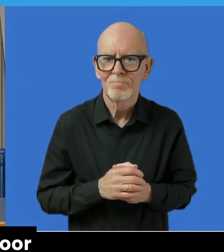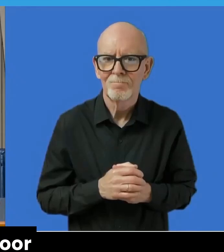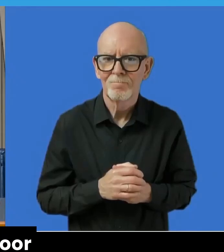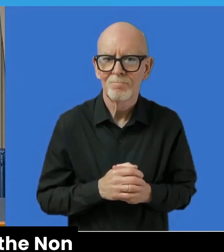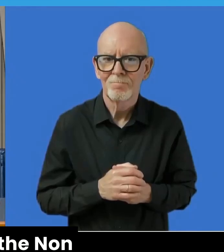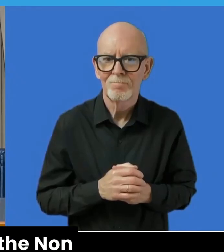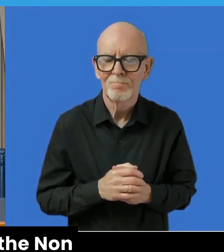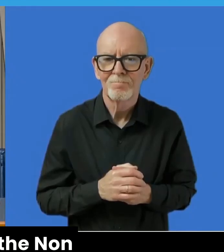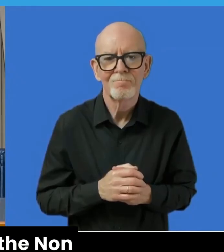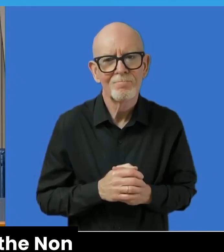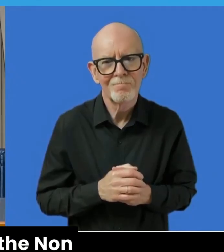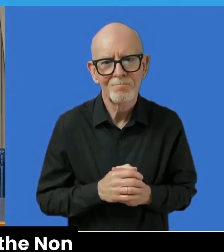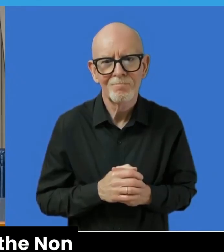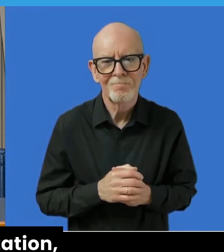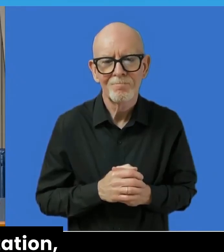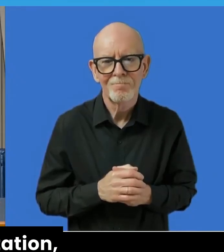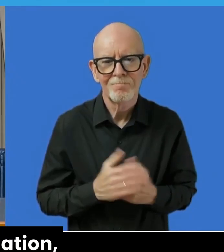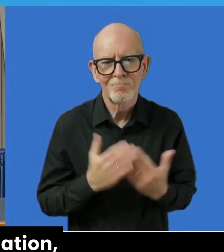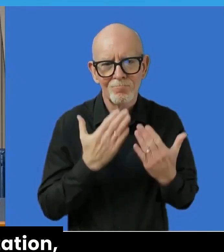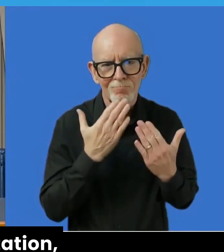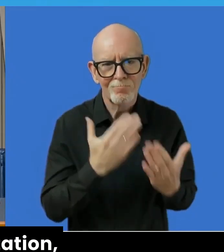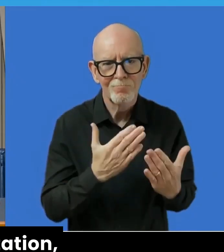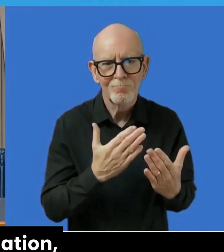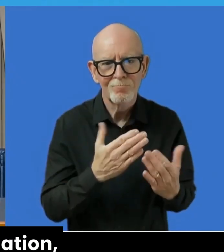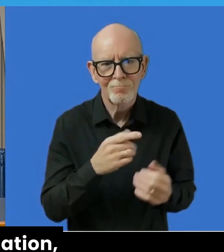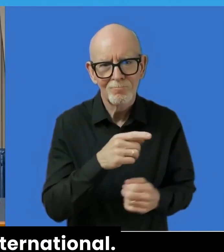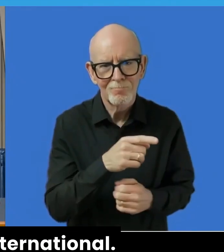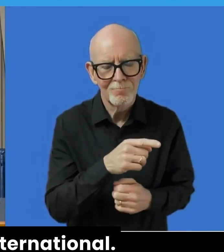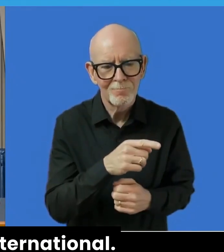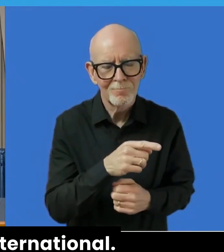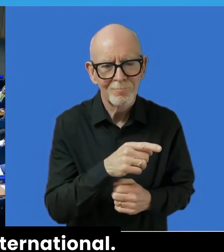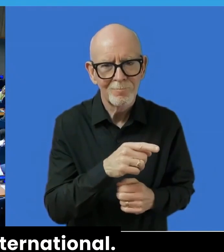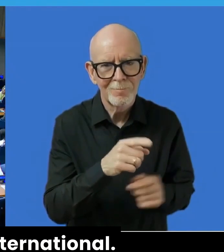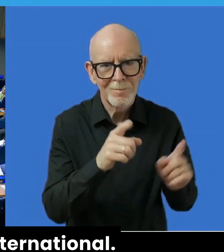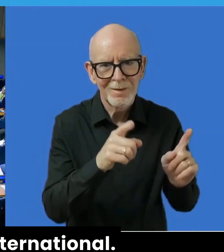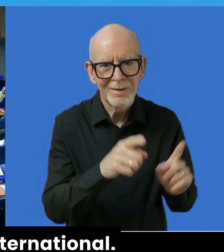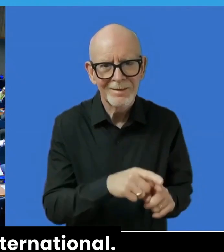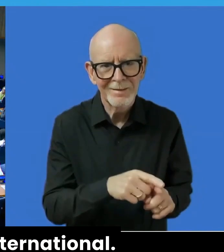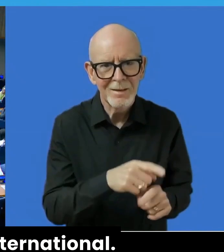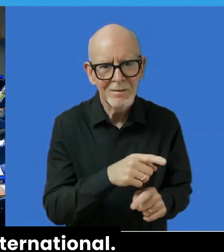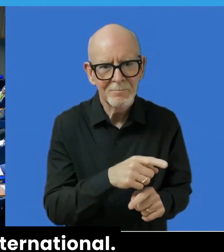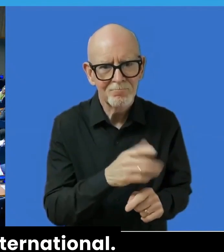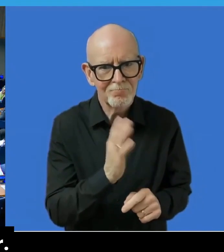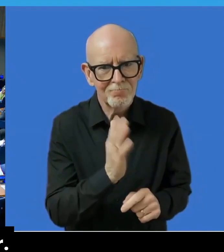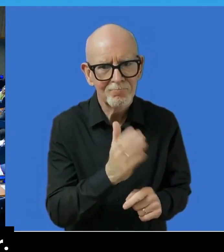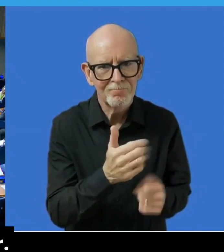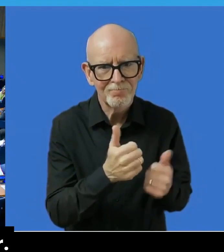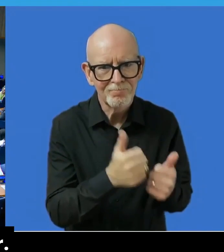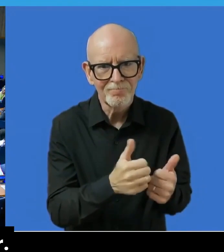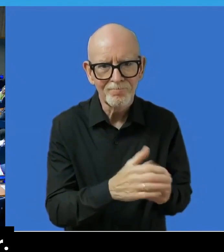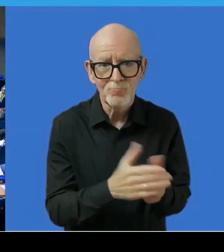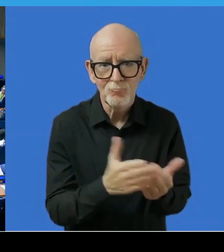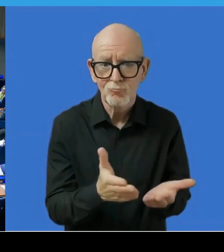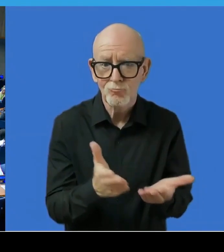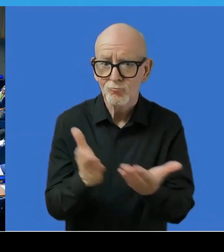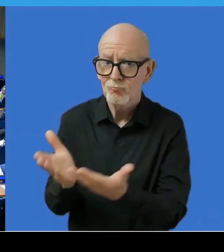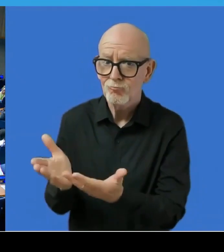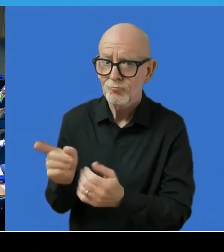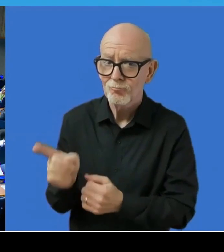And now I give the floor to the representative of the non-governmental organization, Keystone Human Service International. You have the floor.